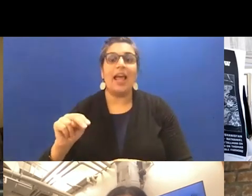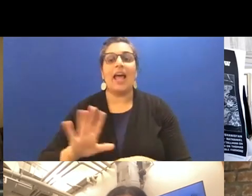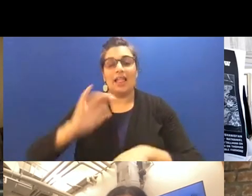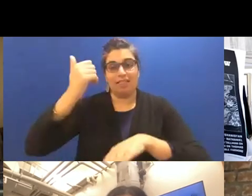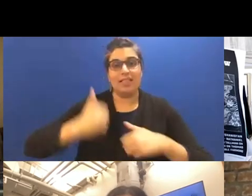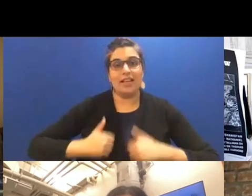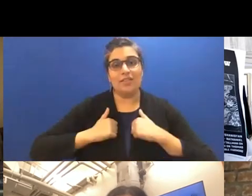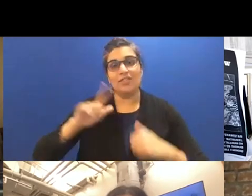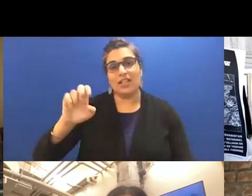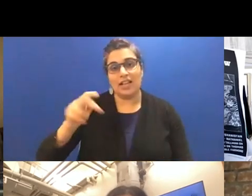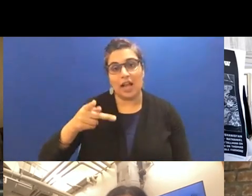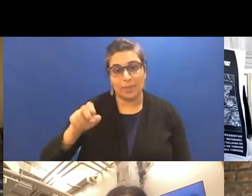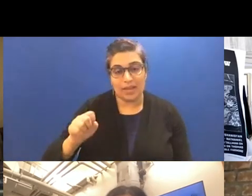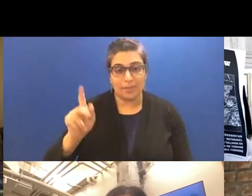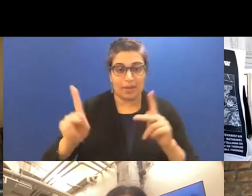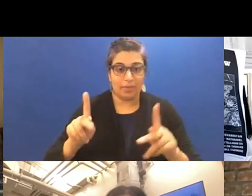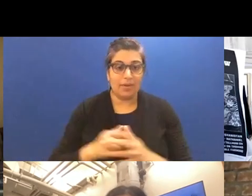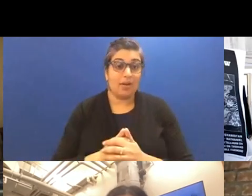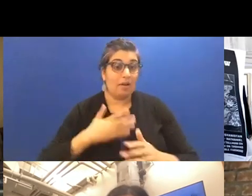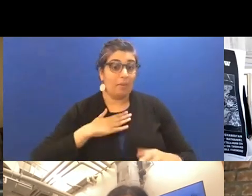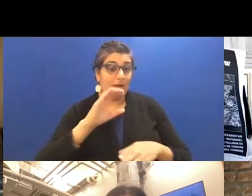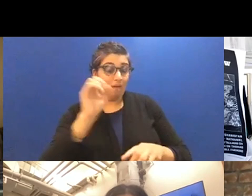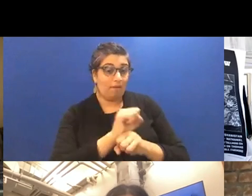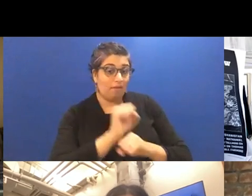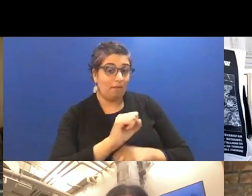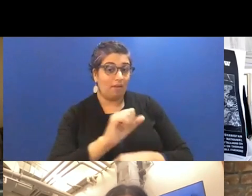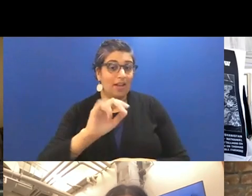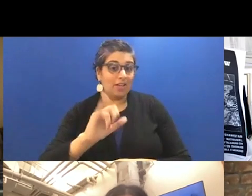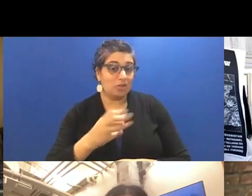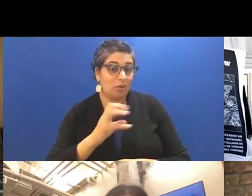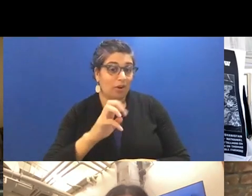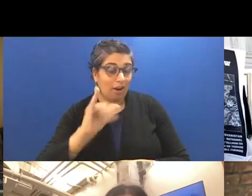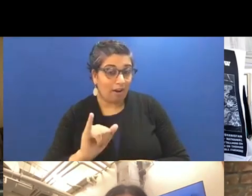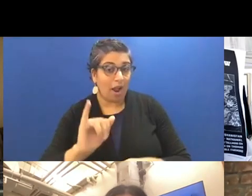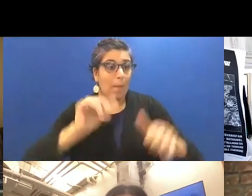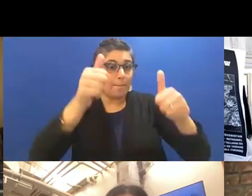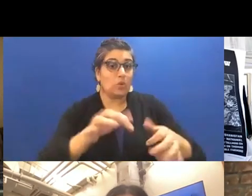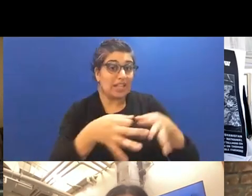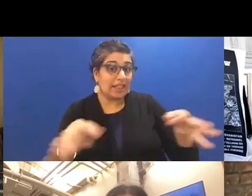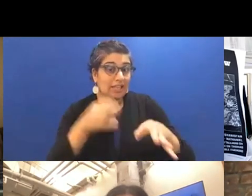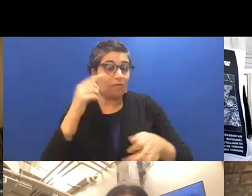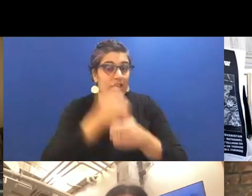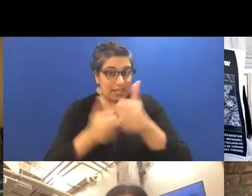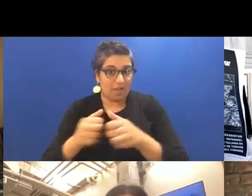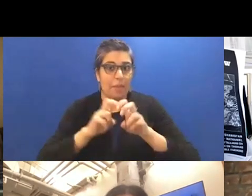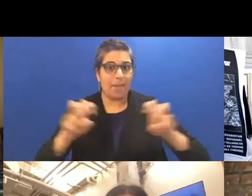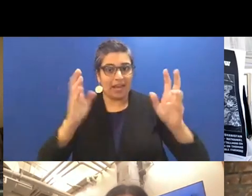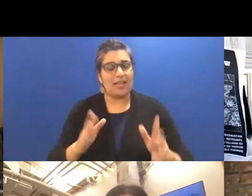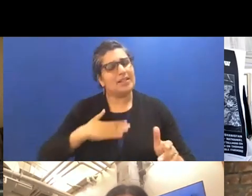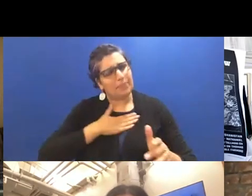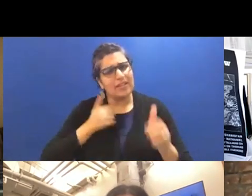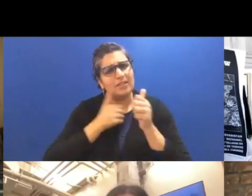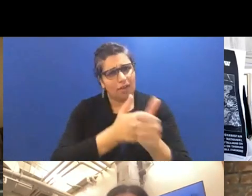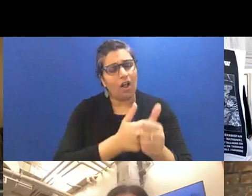My colleague Ashwarya posted links to each of the organizations that our panelists represent in the chat, and we do hope you will follow those and learn